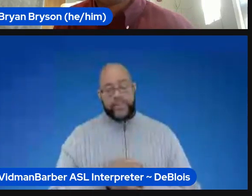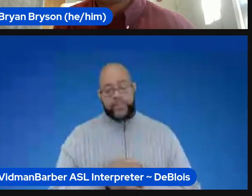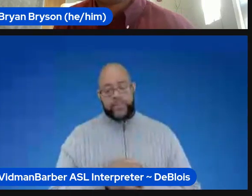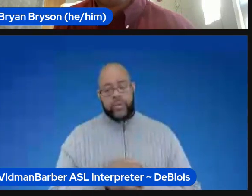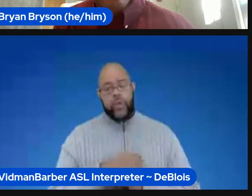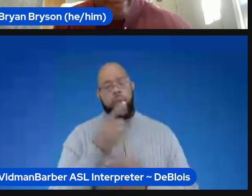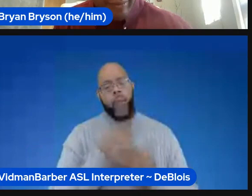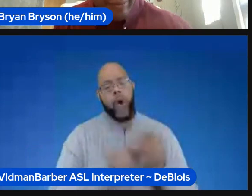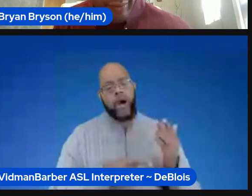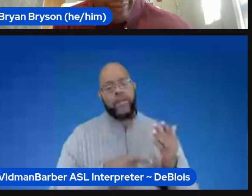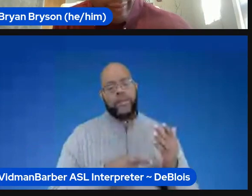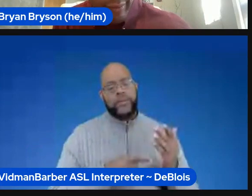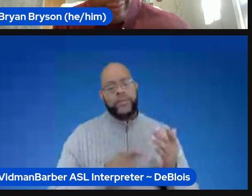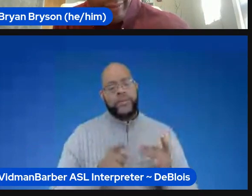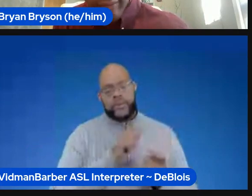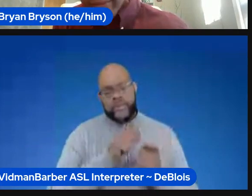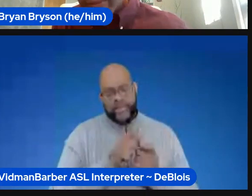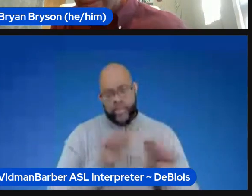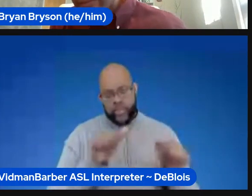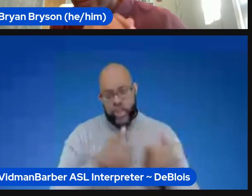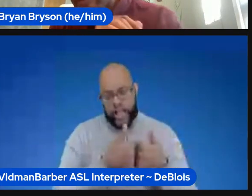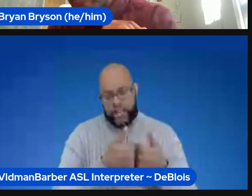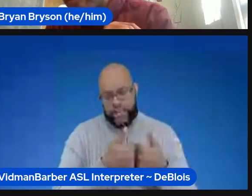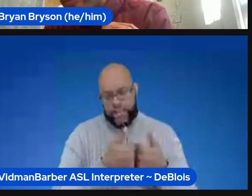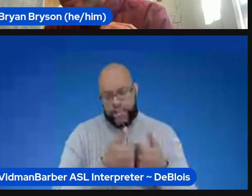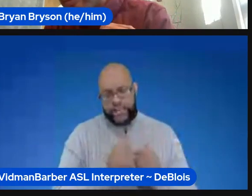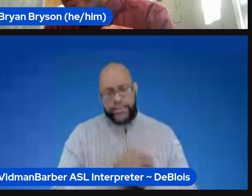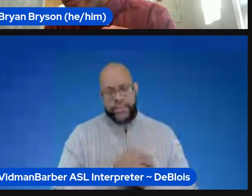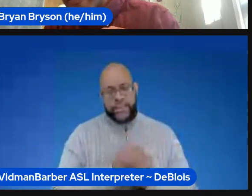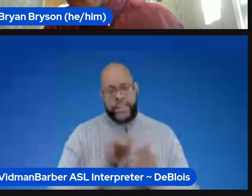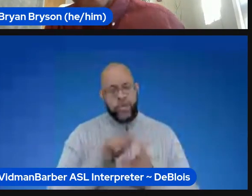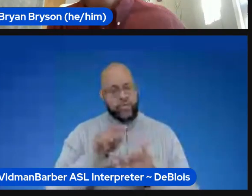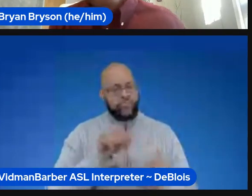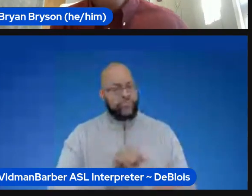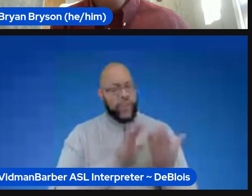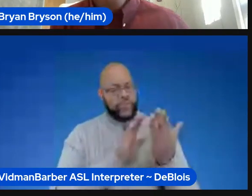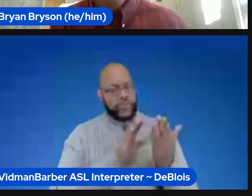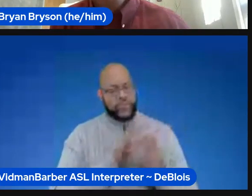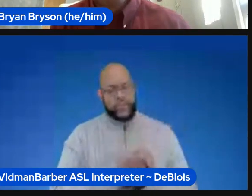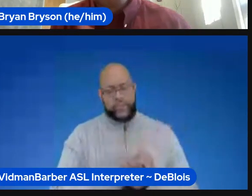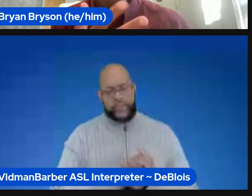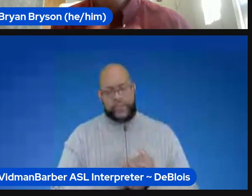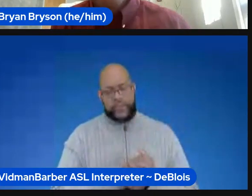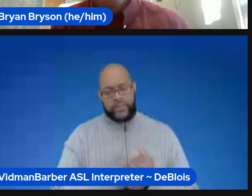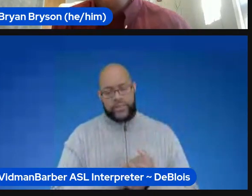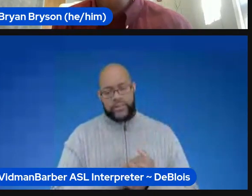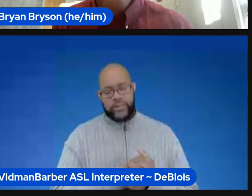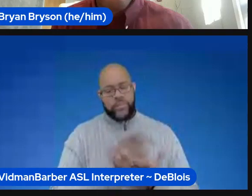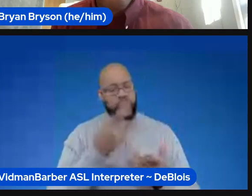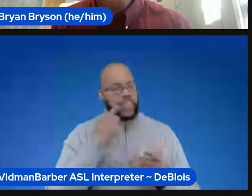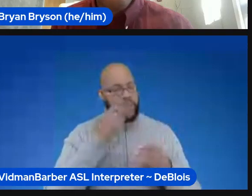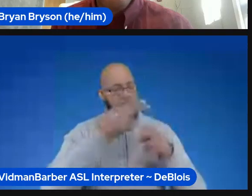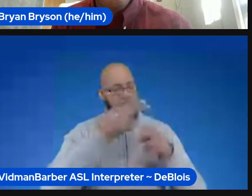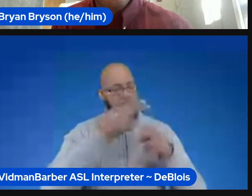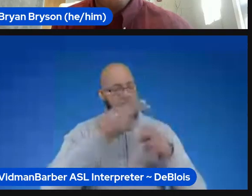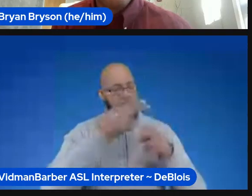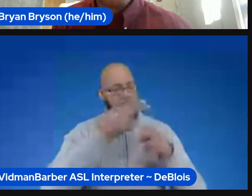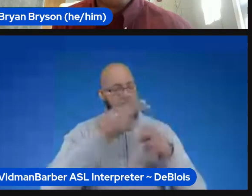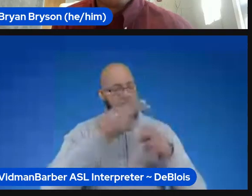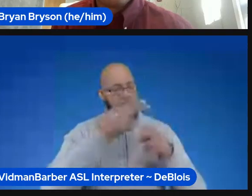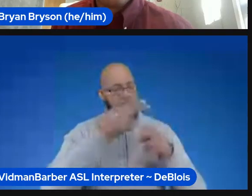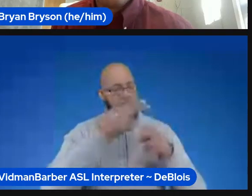the particular challenges that you've encountered? And Bryan, you just mentioned a couple